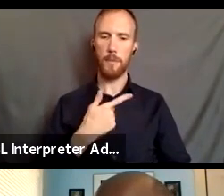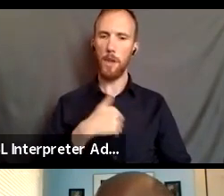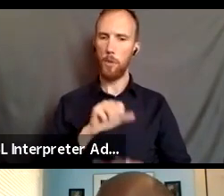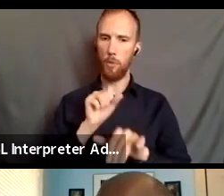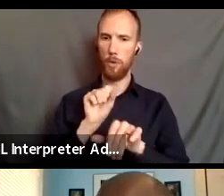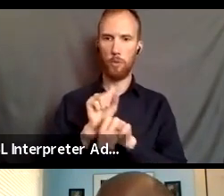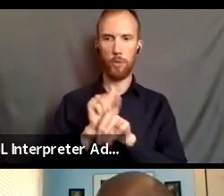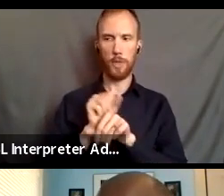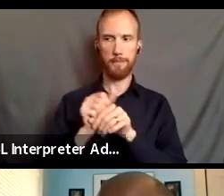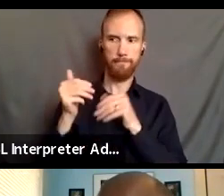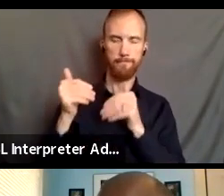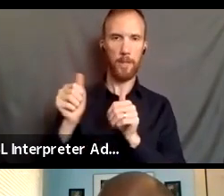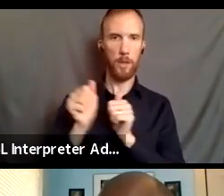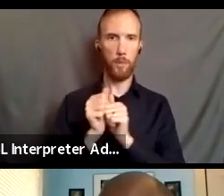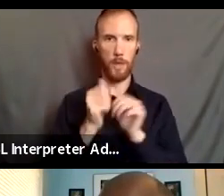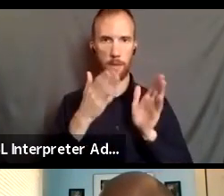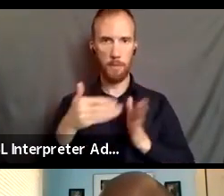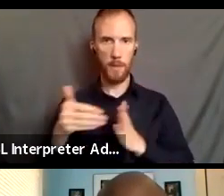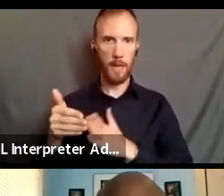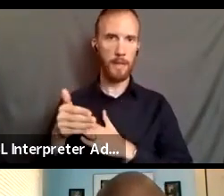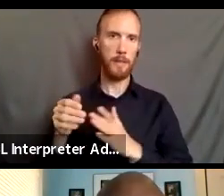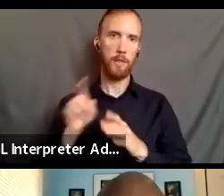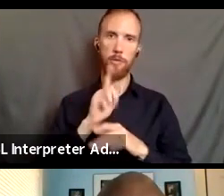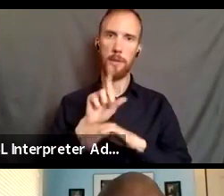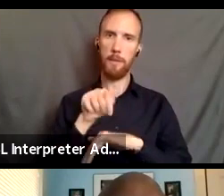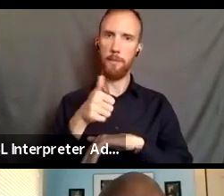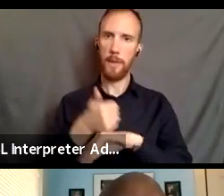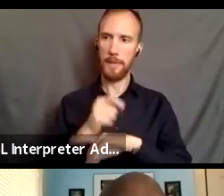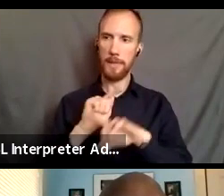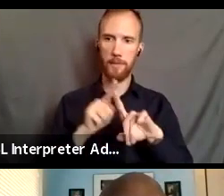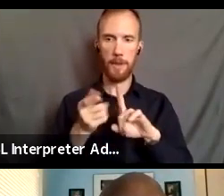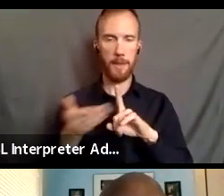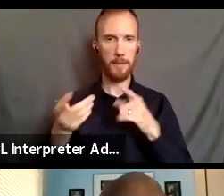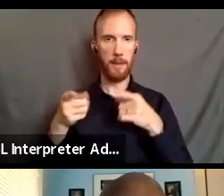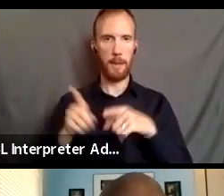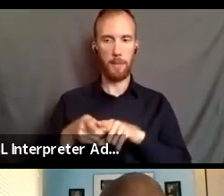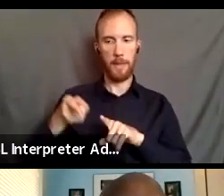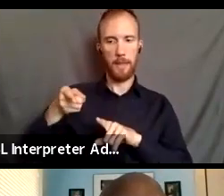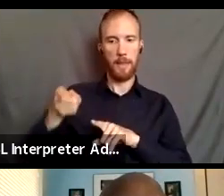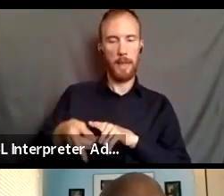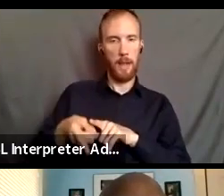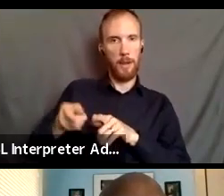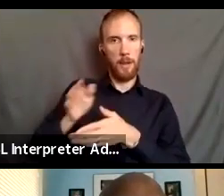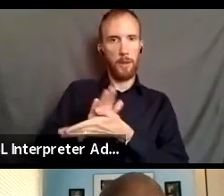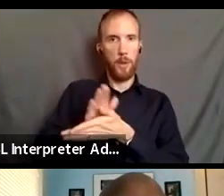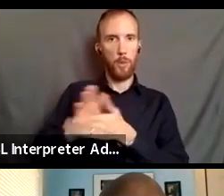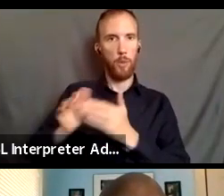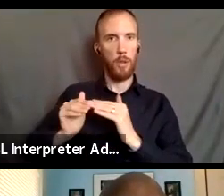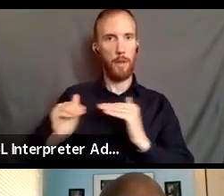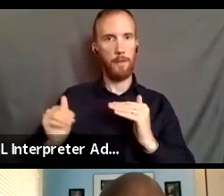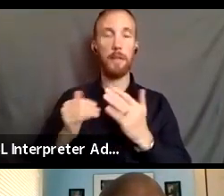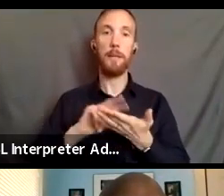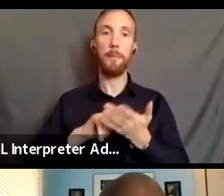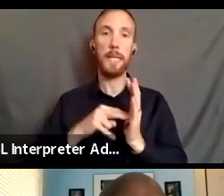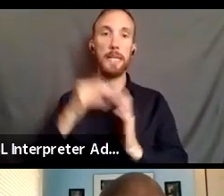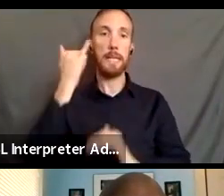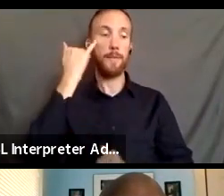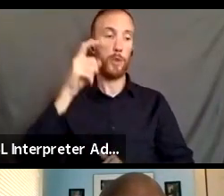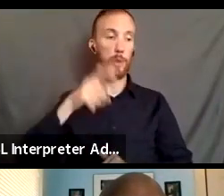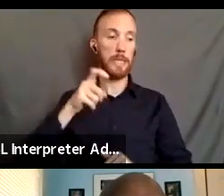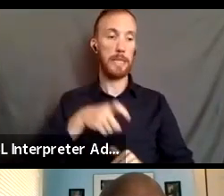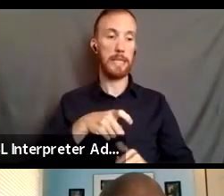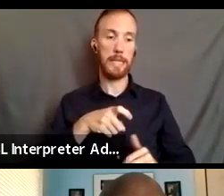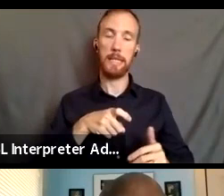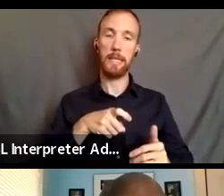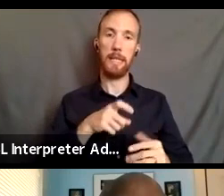protocols at the school level and so if you have a need for police how do